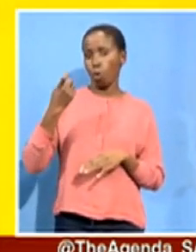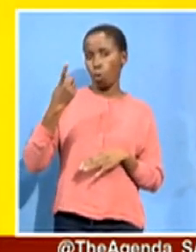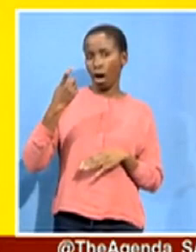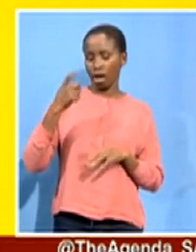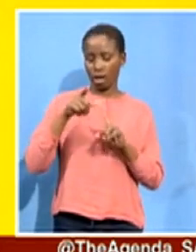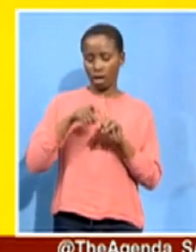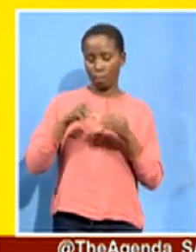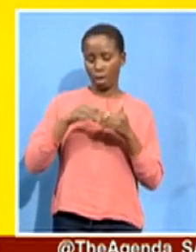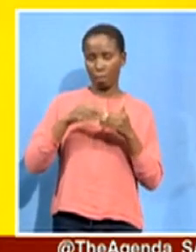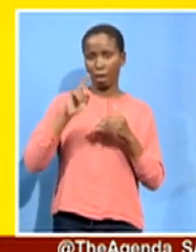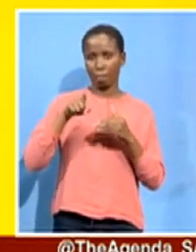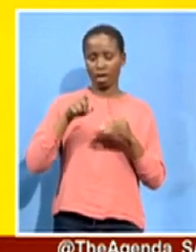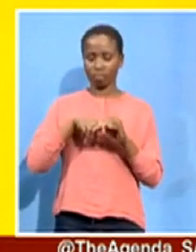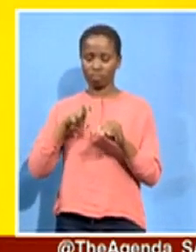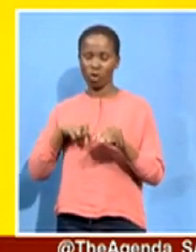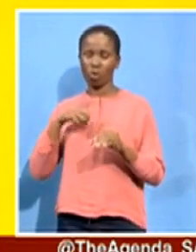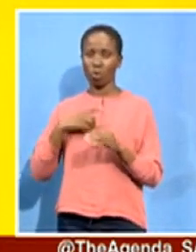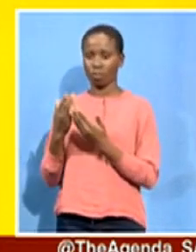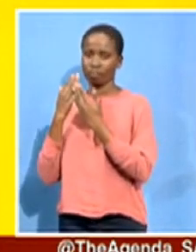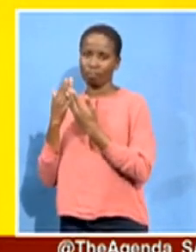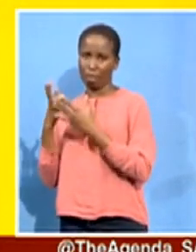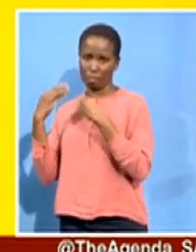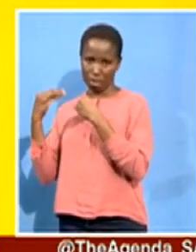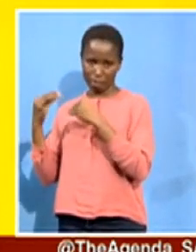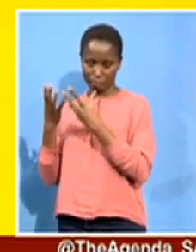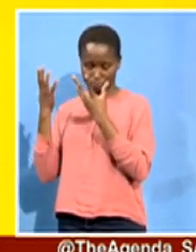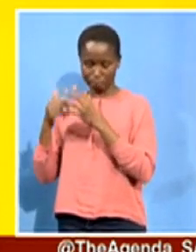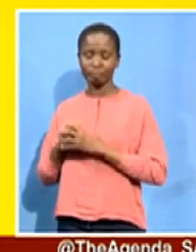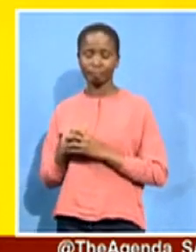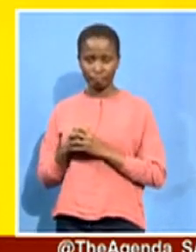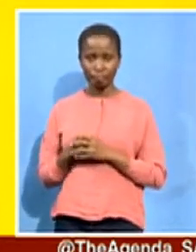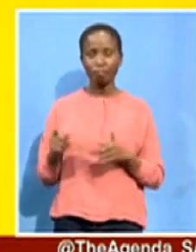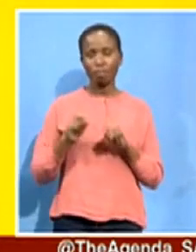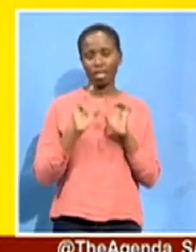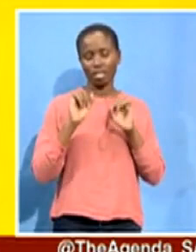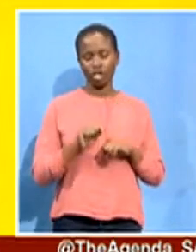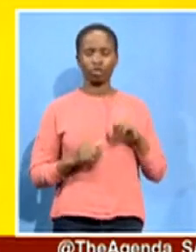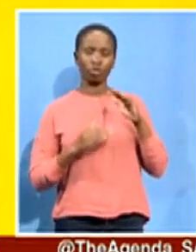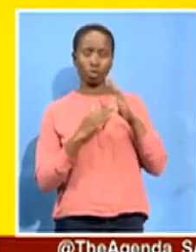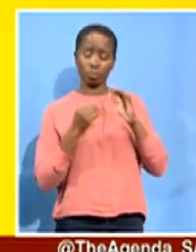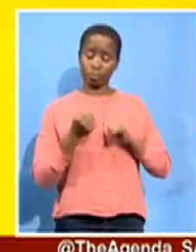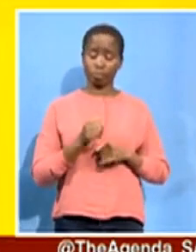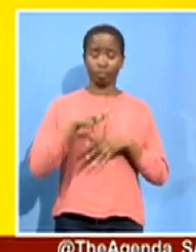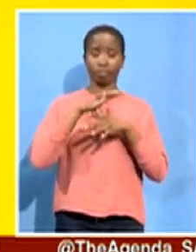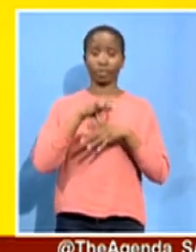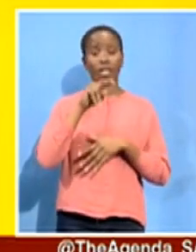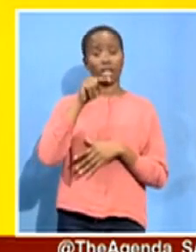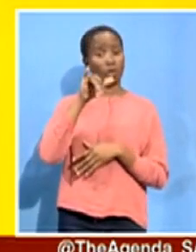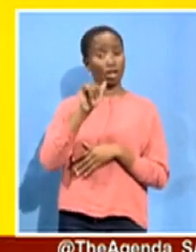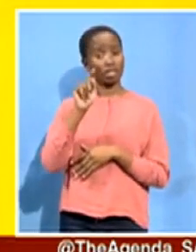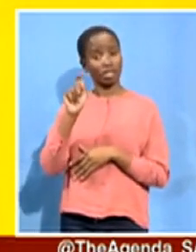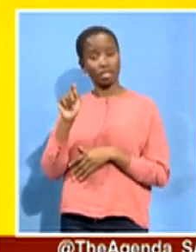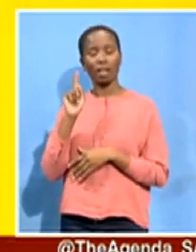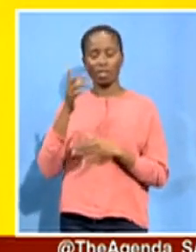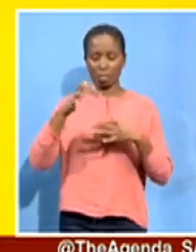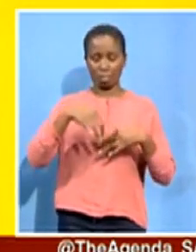But definitely top priorities for the NYTT is just establishing and perhaps a roadmap